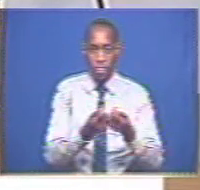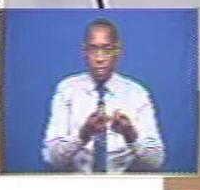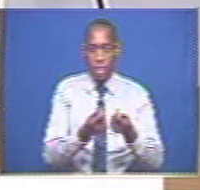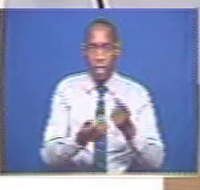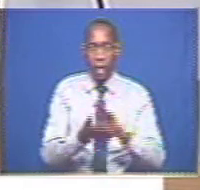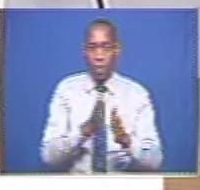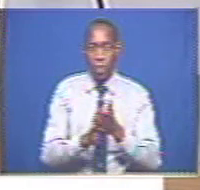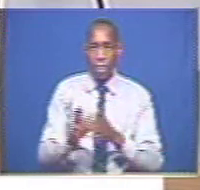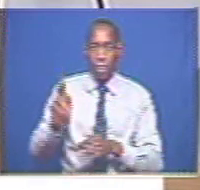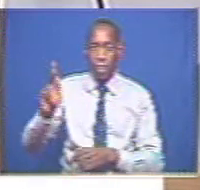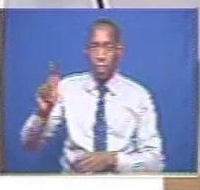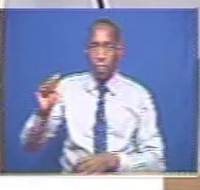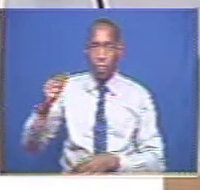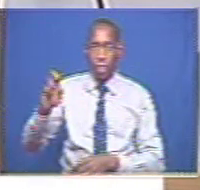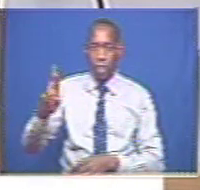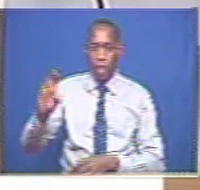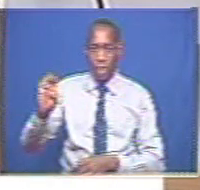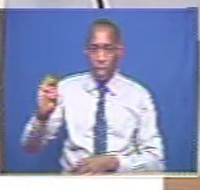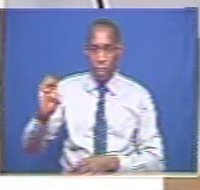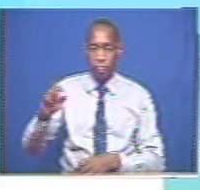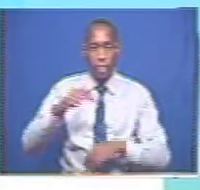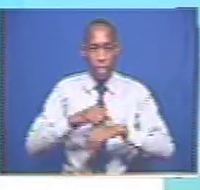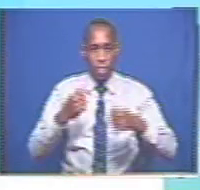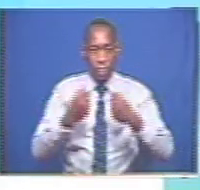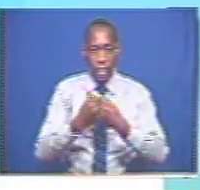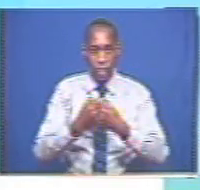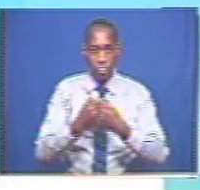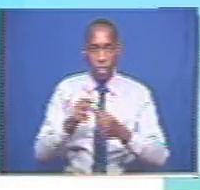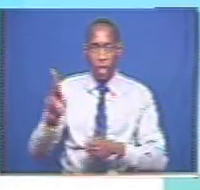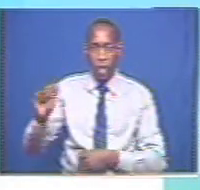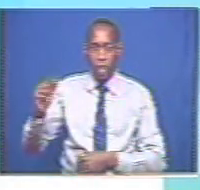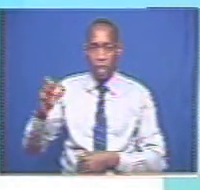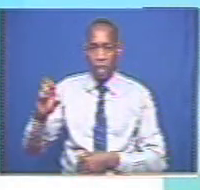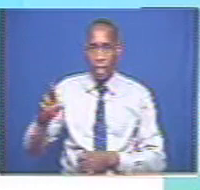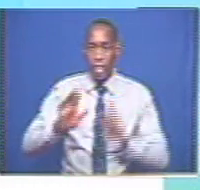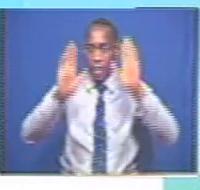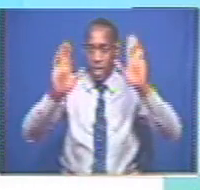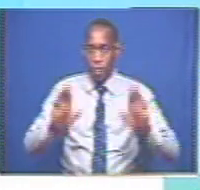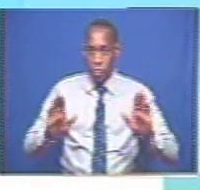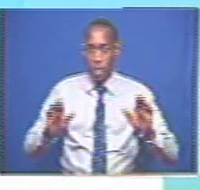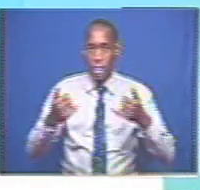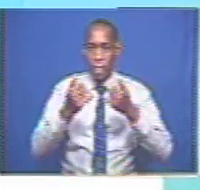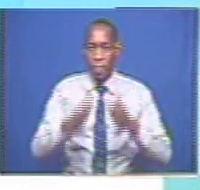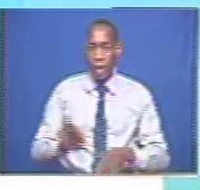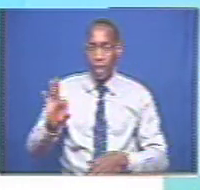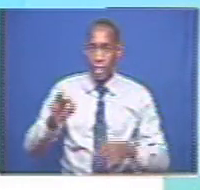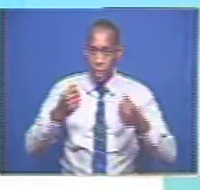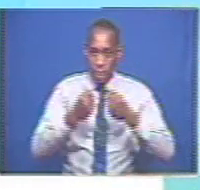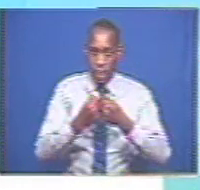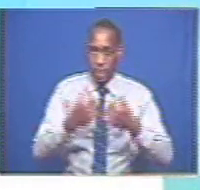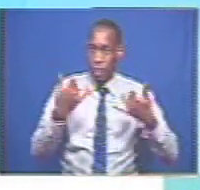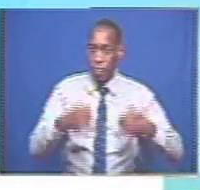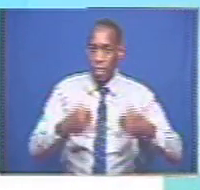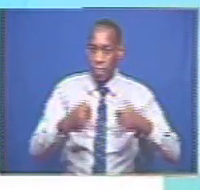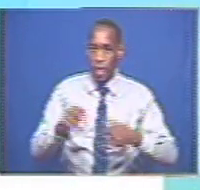Medi Kagere. It's the derby. Medi Kagere is a big player in the four derbies, the three derbies that they have played.